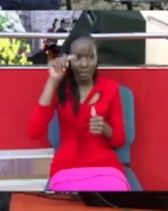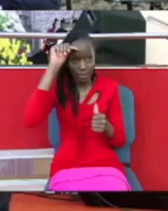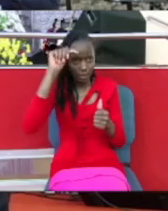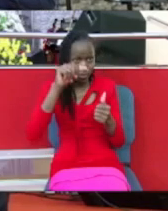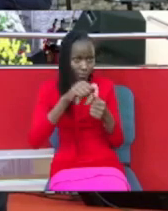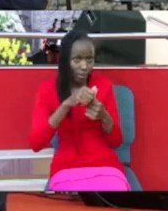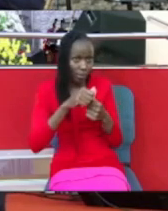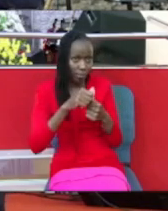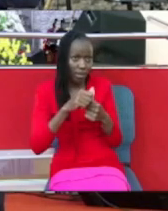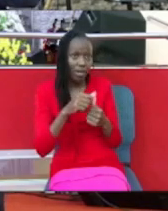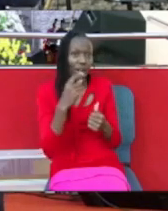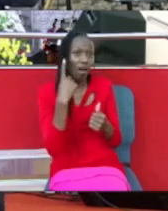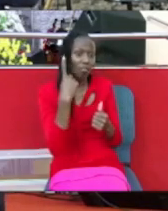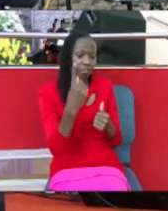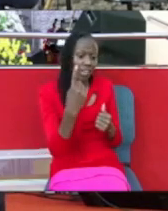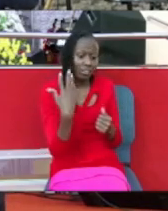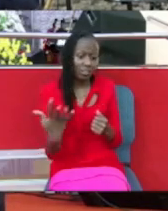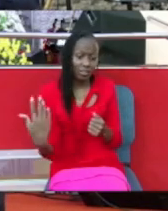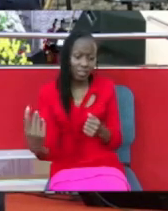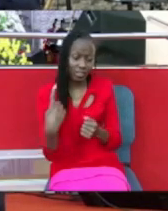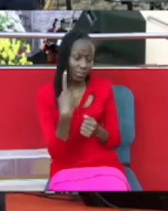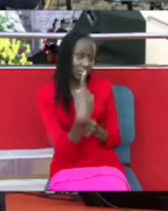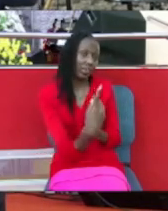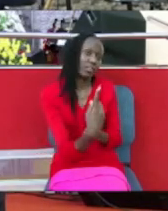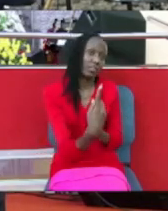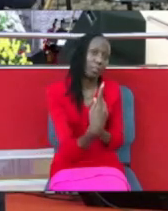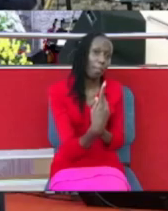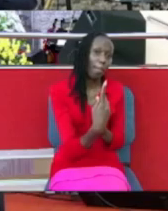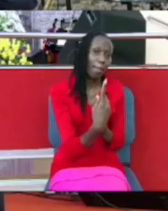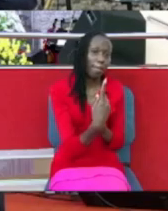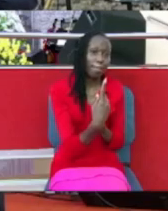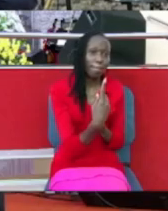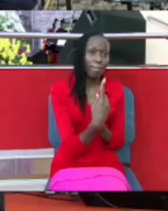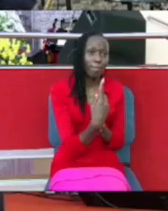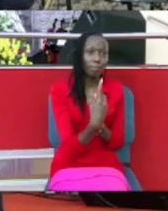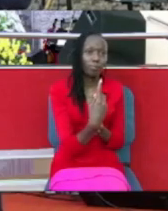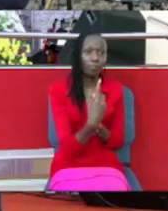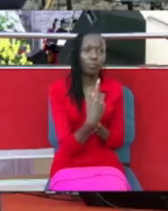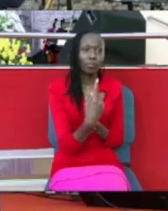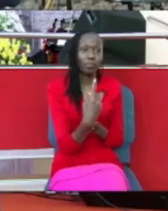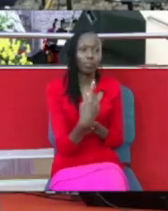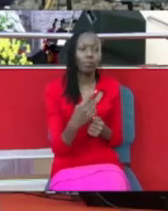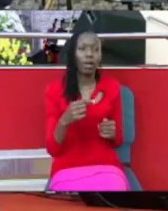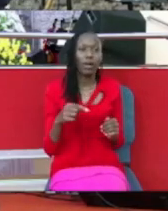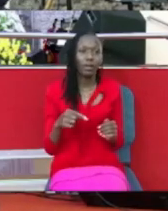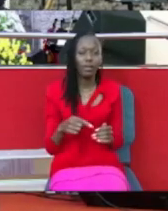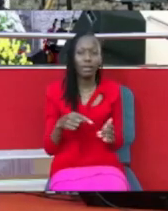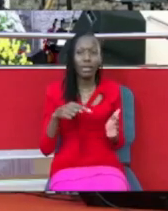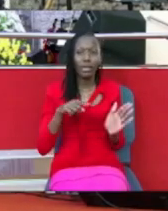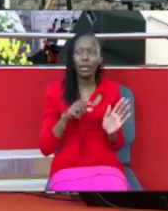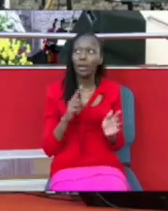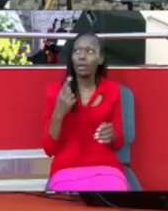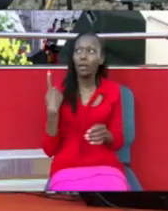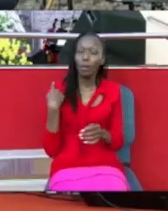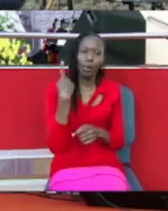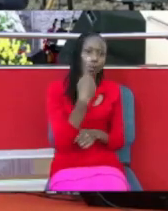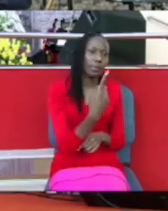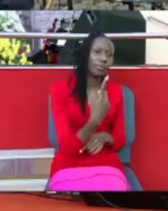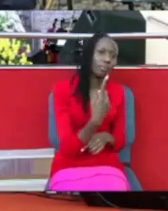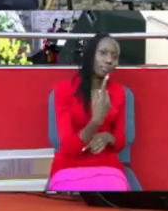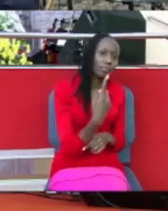is first things first. Na ukumbuke ni mambo ya kwanza kwanza. Step number one. Hatua ya